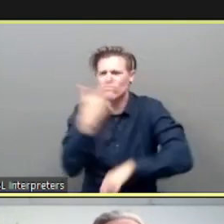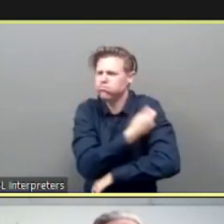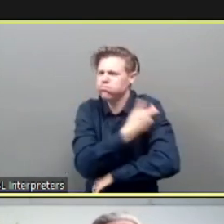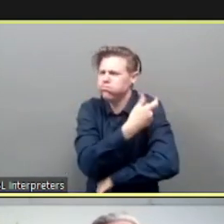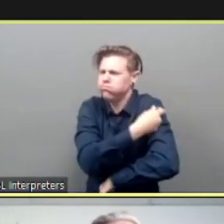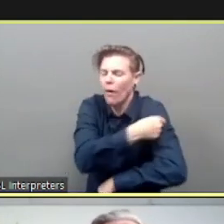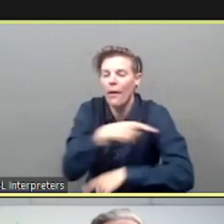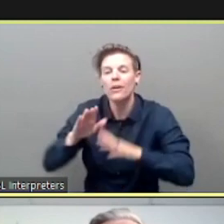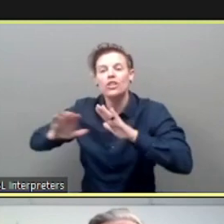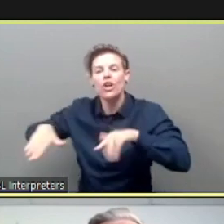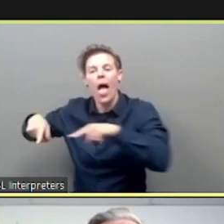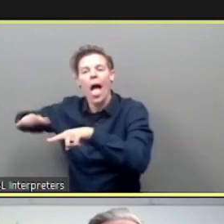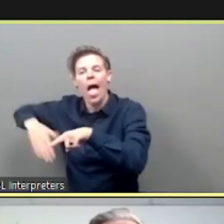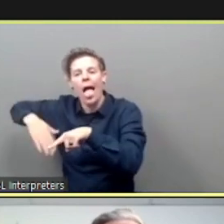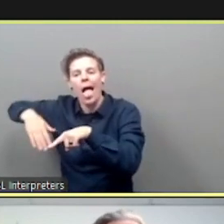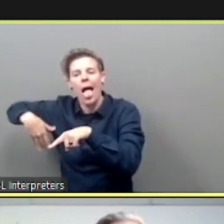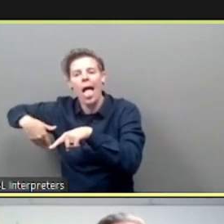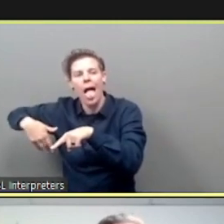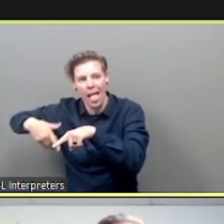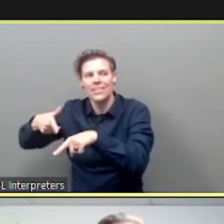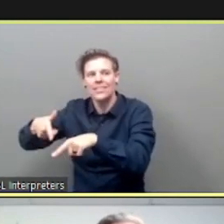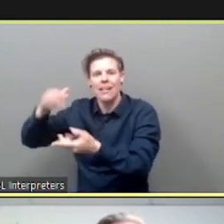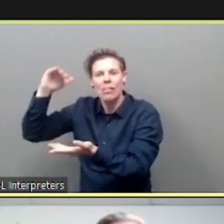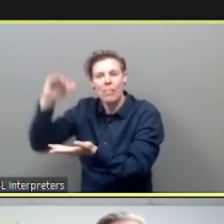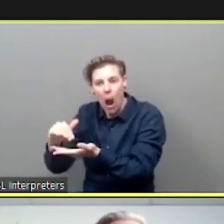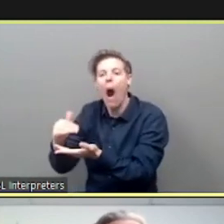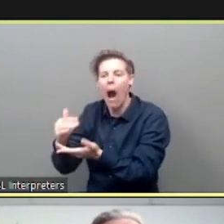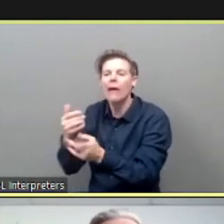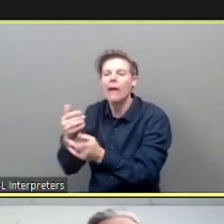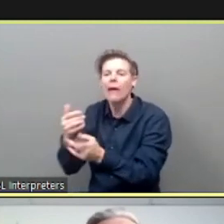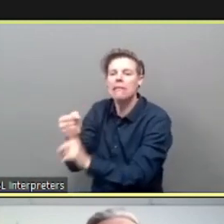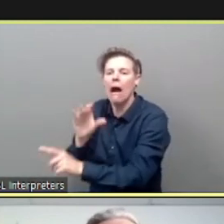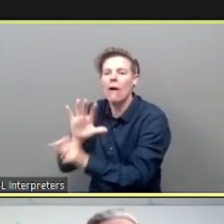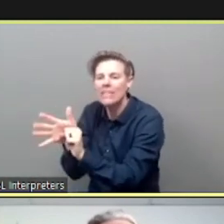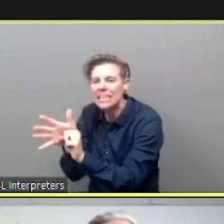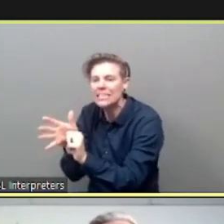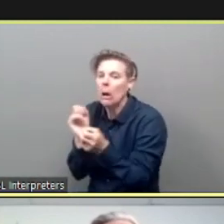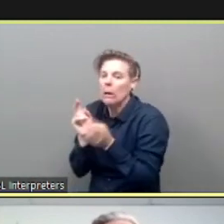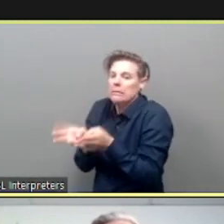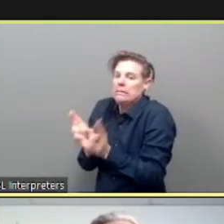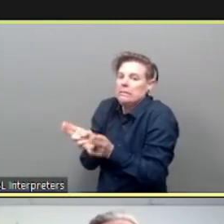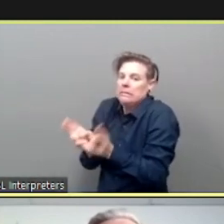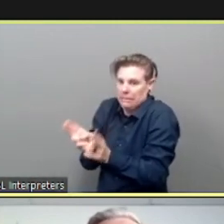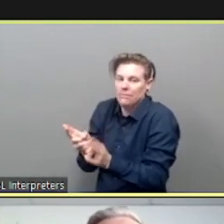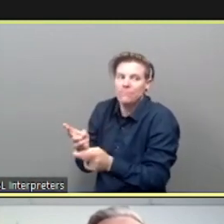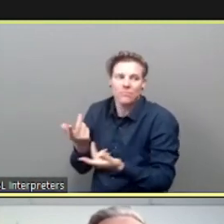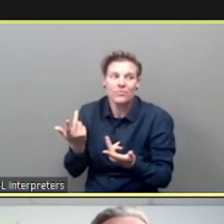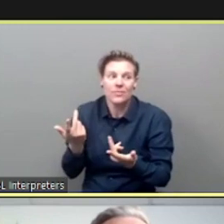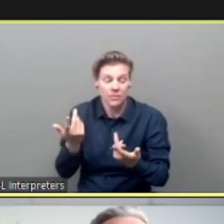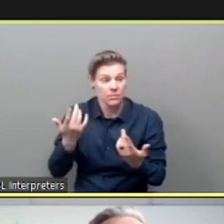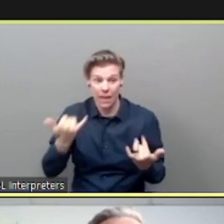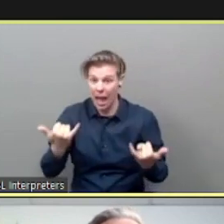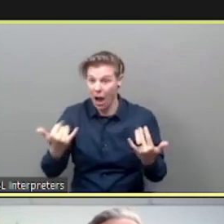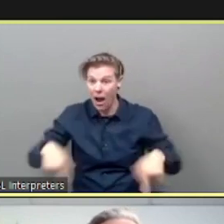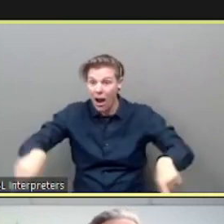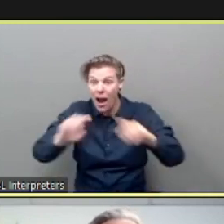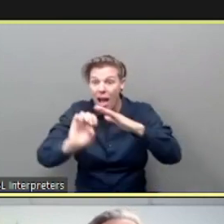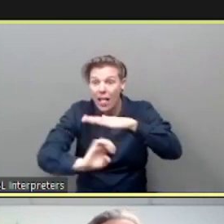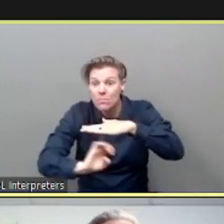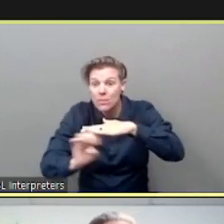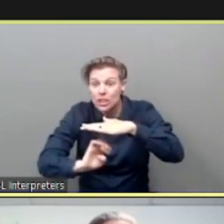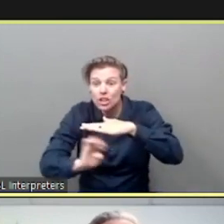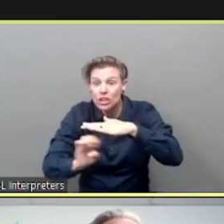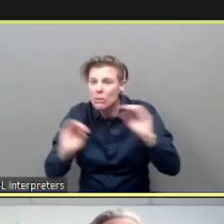lower percent of students are vaccinated right now. And certainly in elementary schools, none of the students, unless they get a